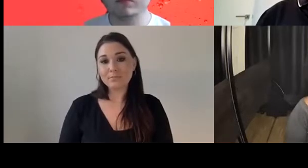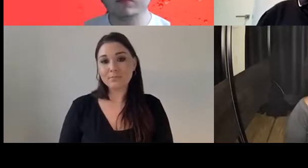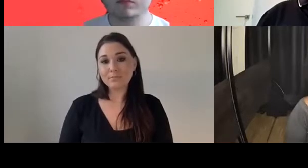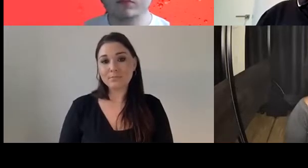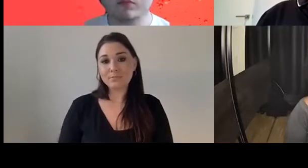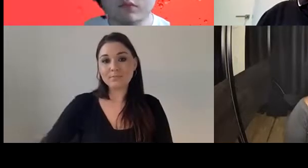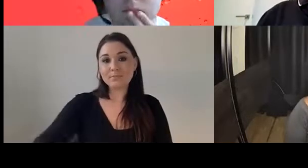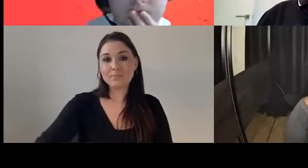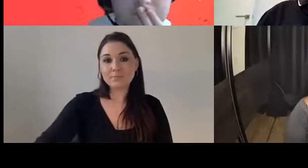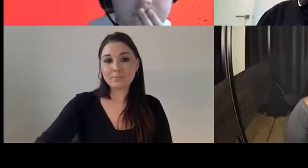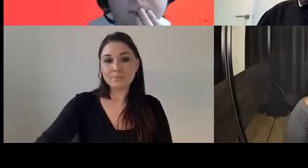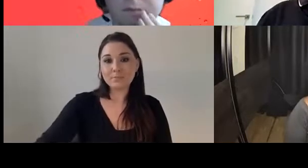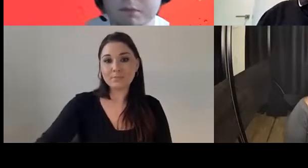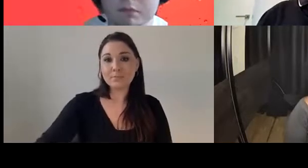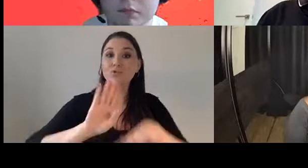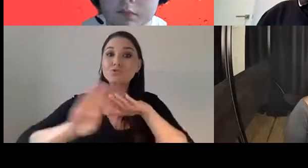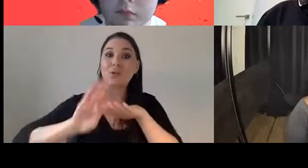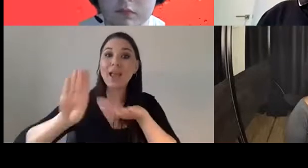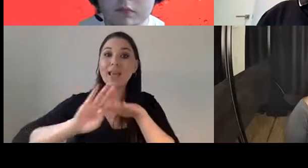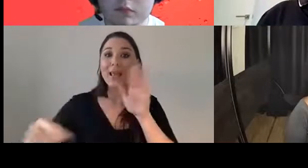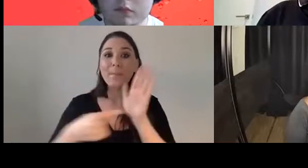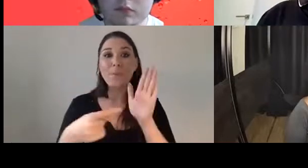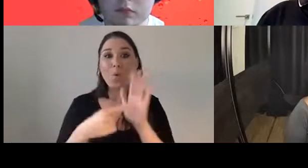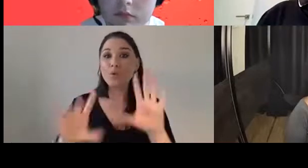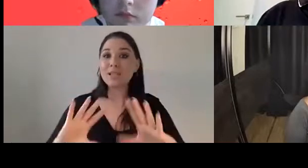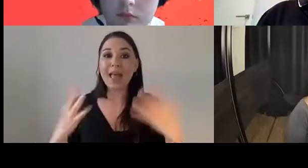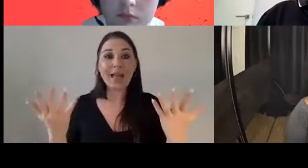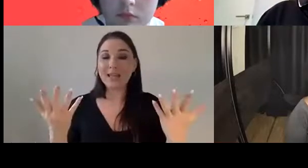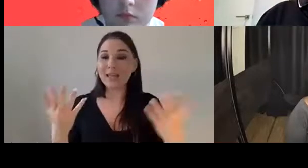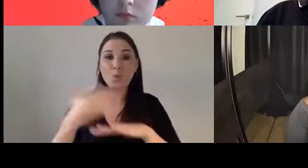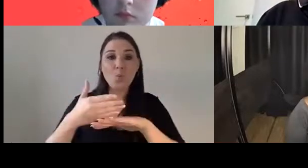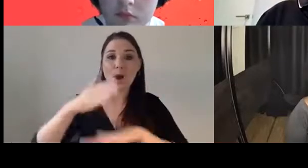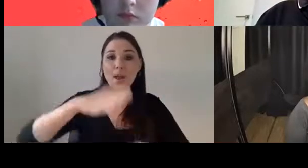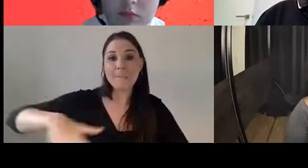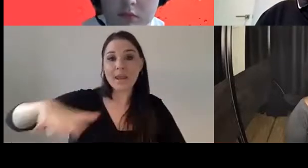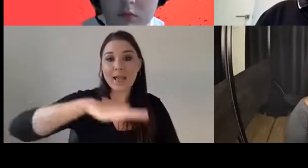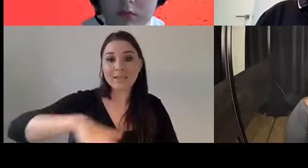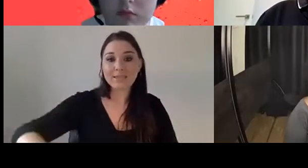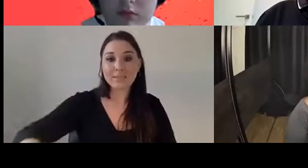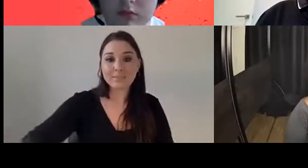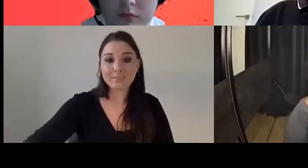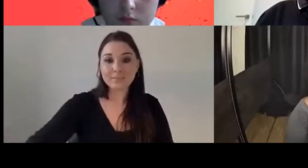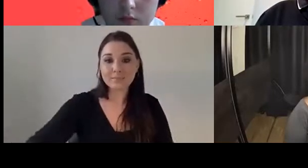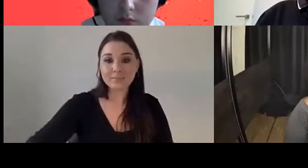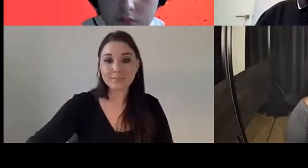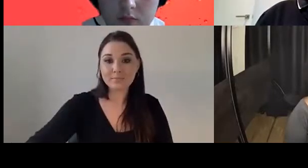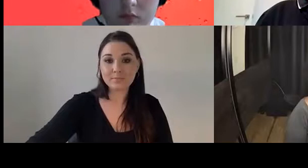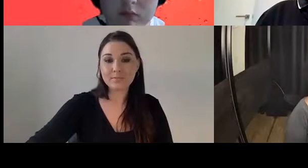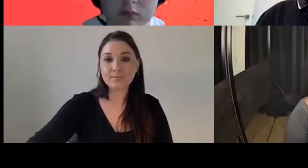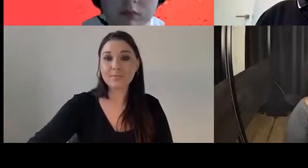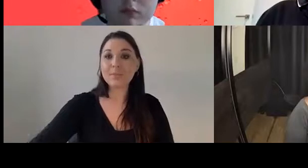training is important in any workplace. It's always important to have personal and professional